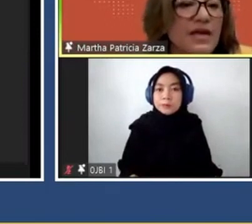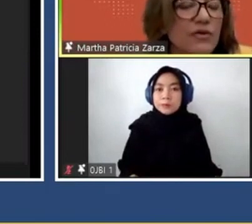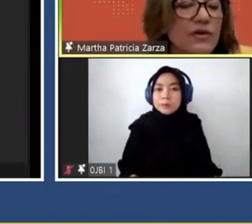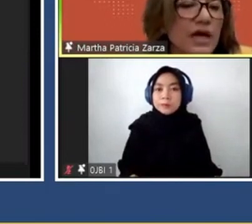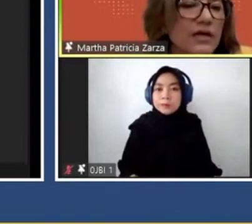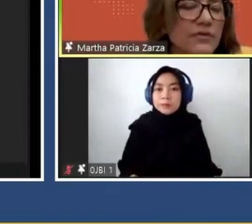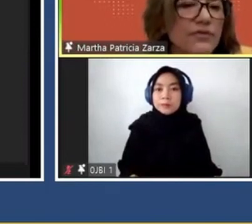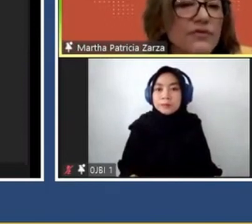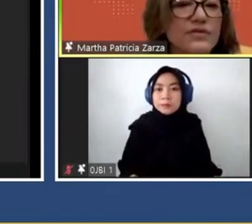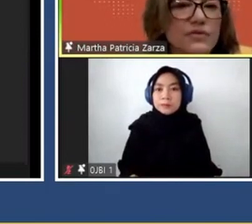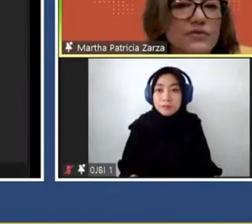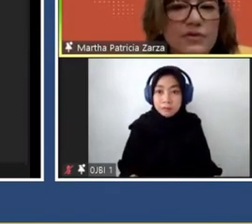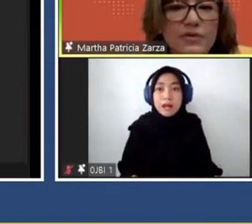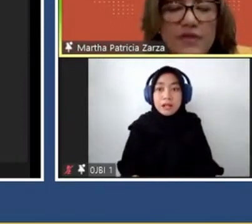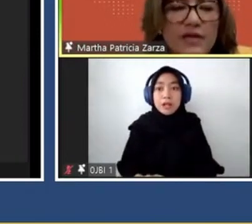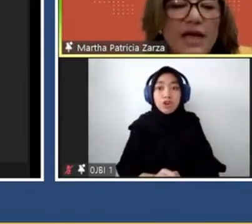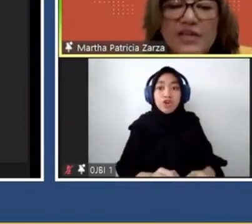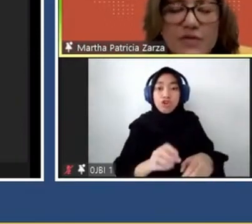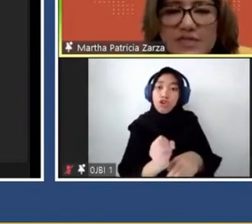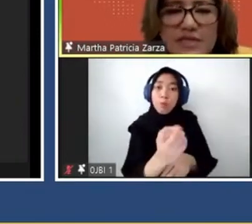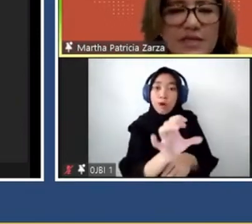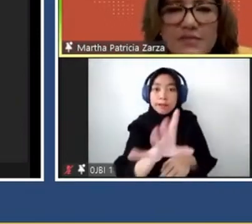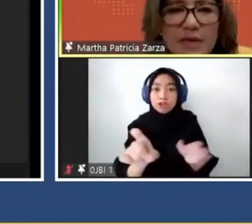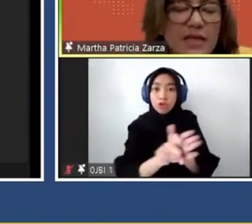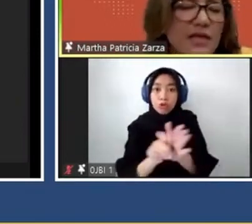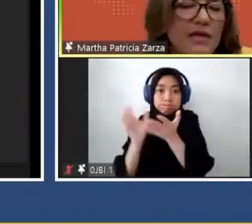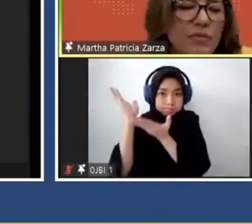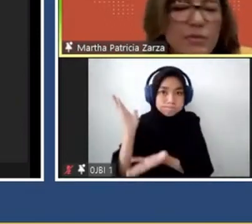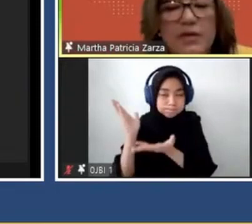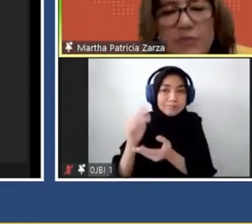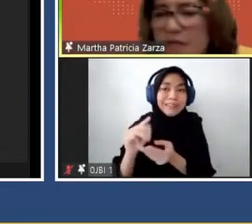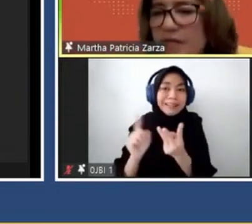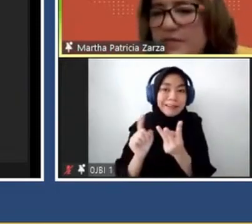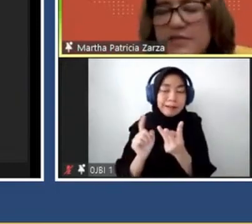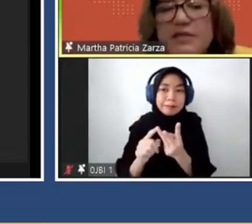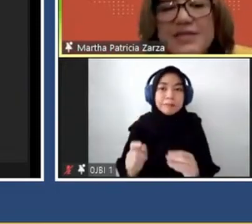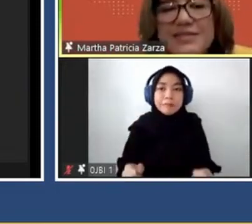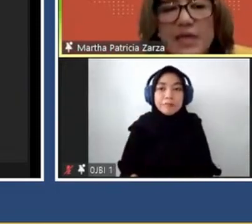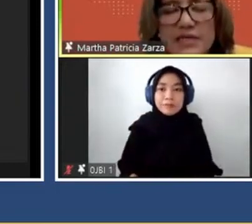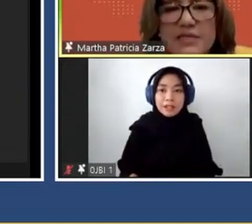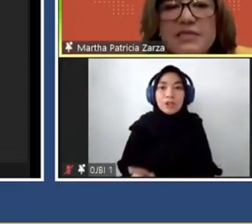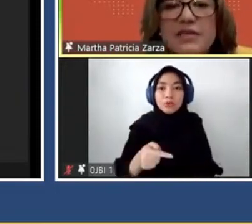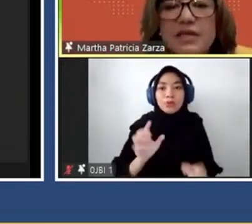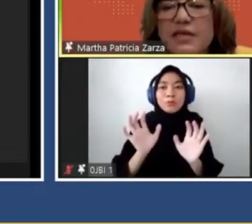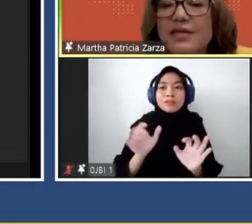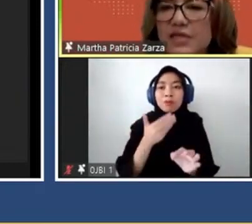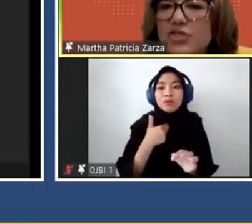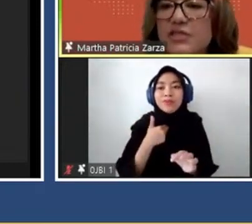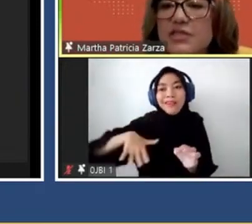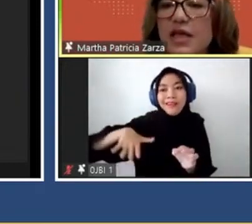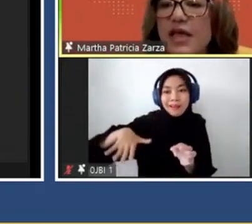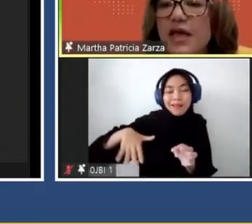This is another kind of the stoves that you have there. As you can see, there's mainly women with kids in these places, in